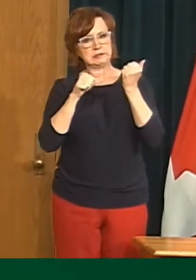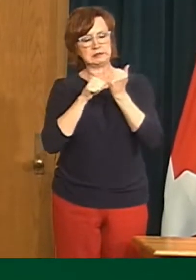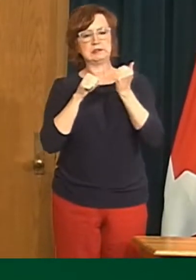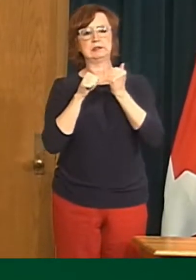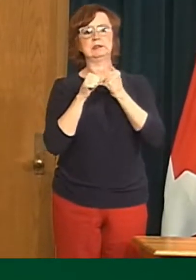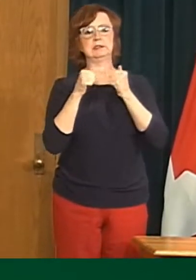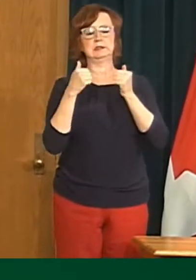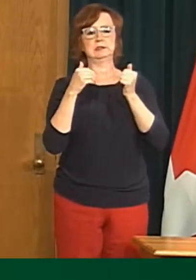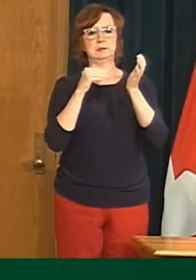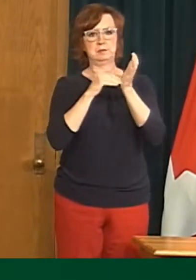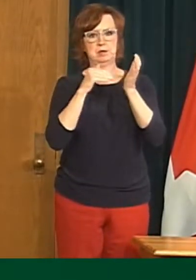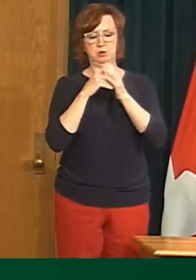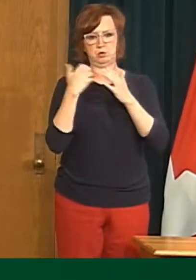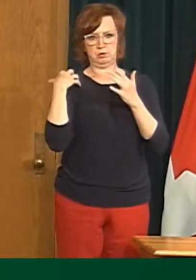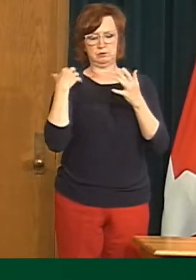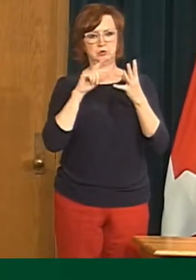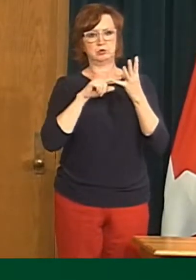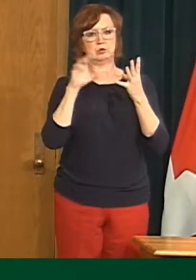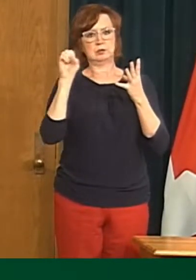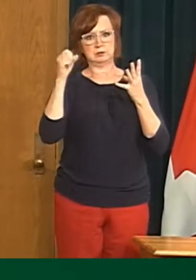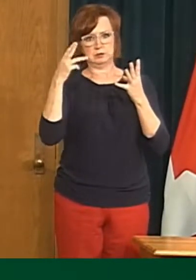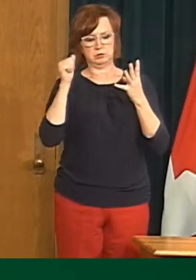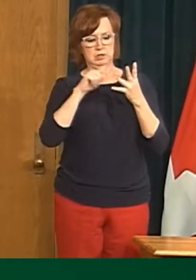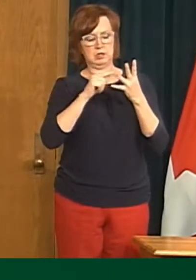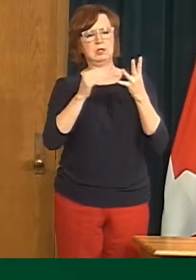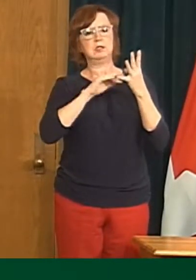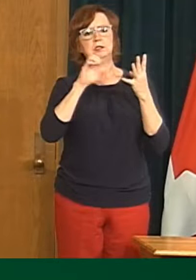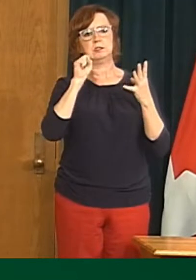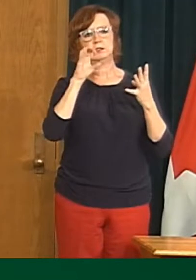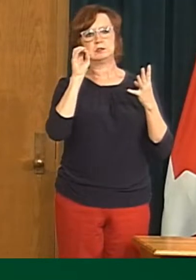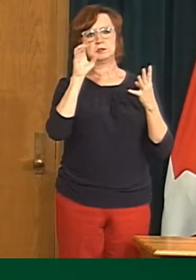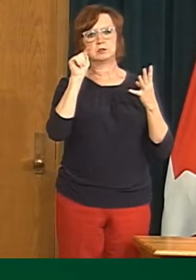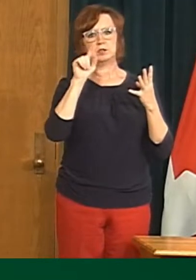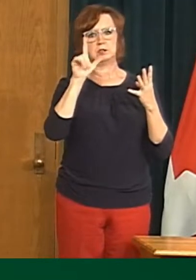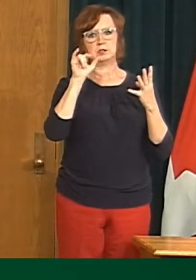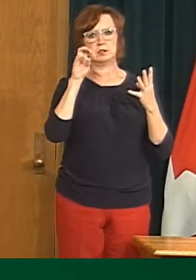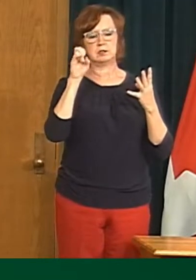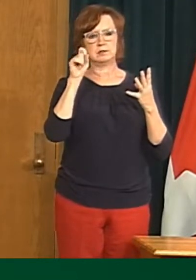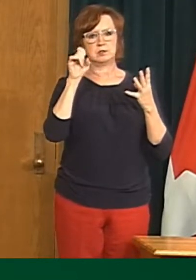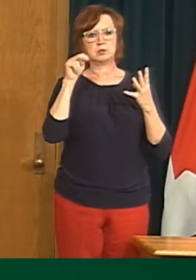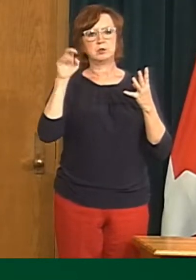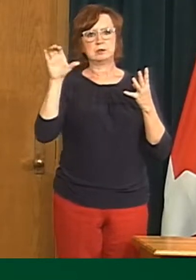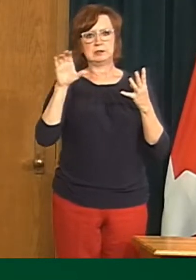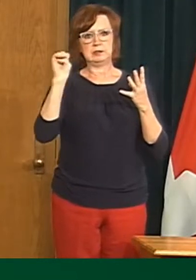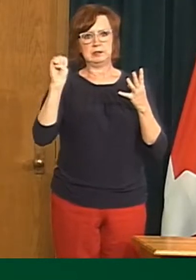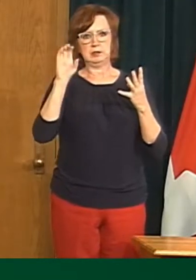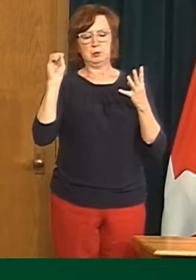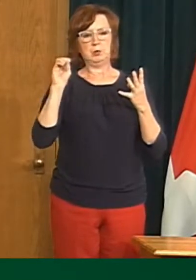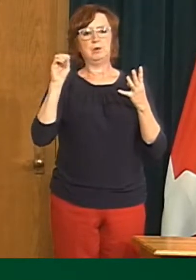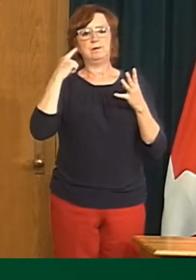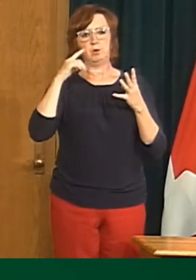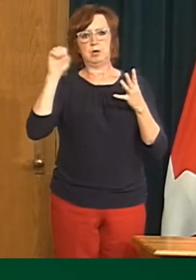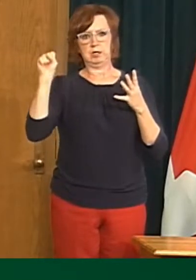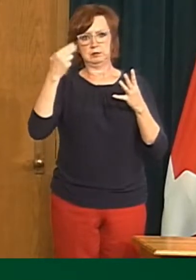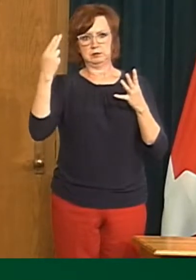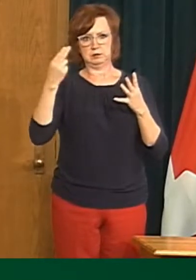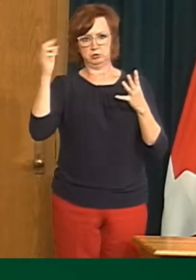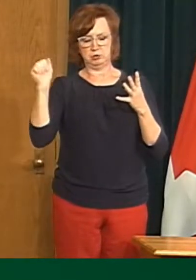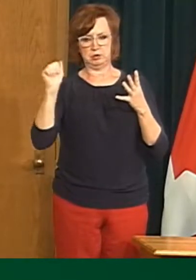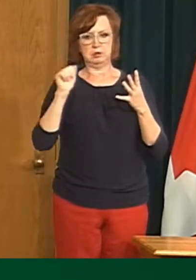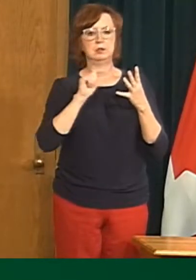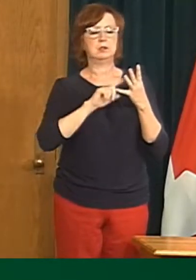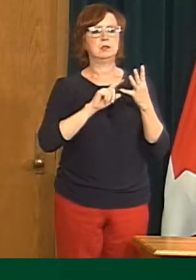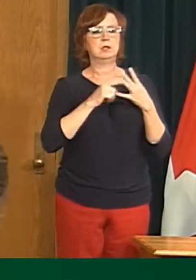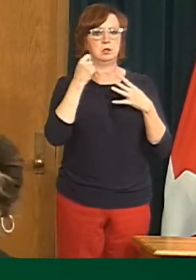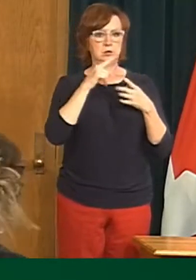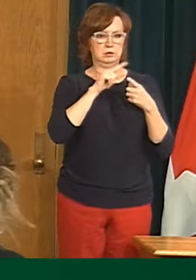the Saskatchewan Ministry of Health. We also have Scott Livingstone, CEO of the Saskatchewan Health Authority. Premier Moe will have an